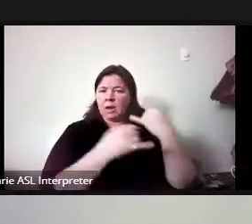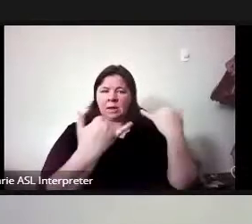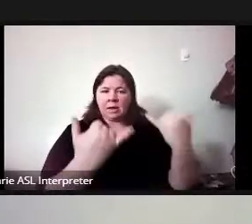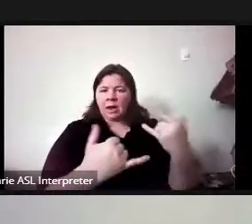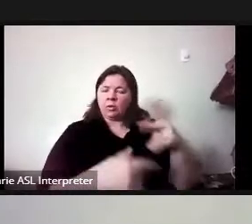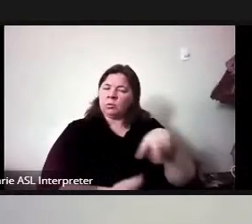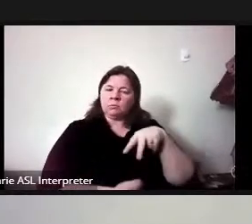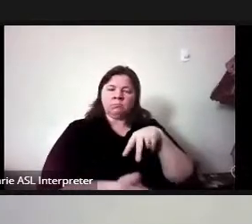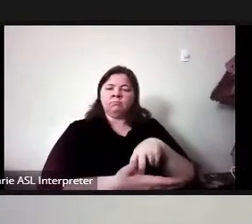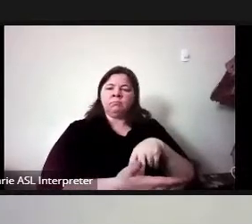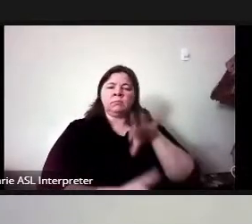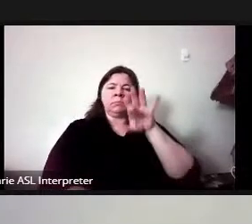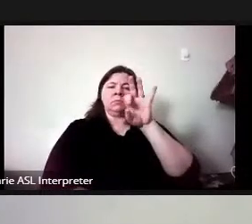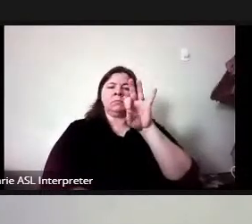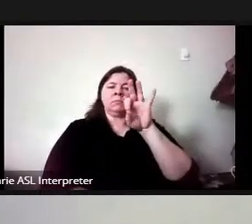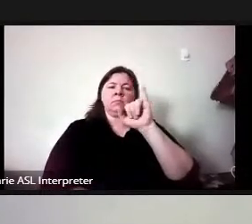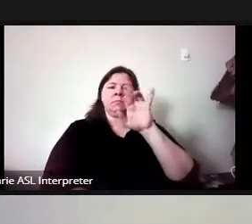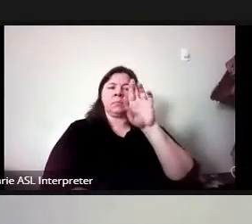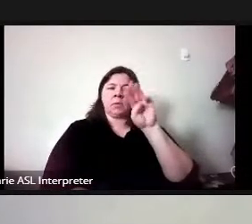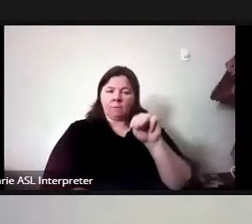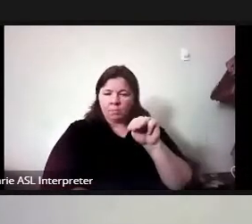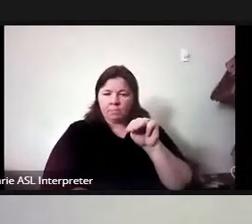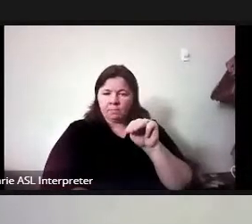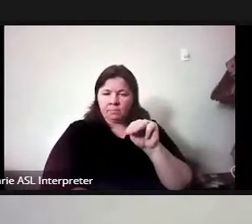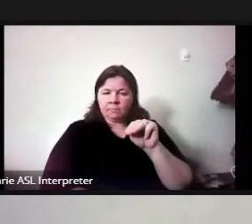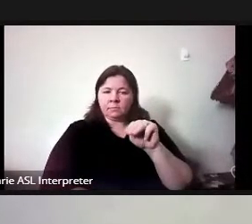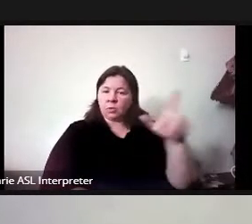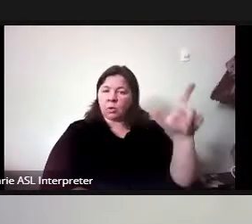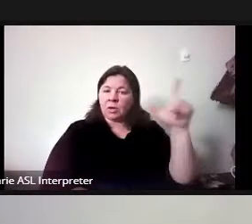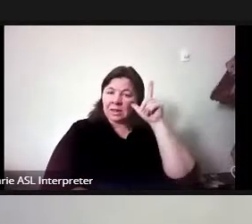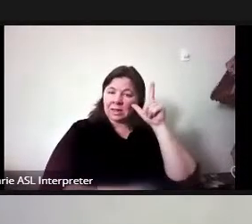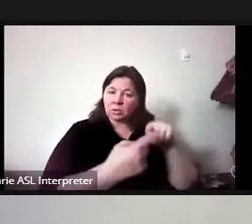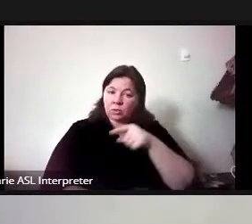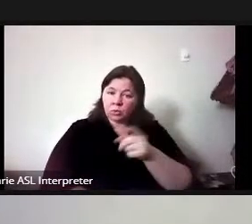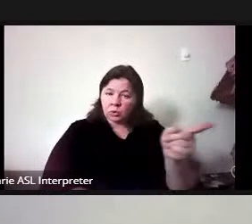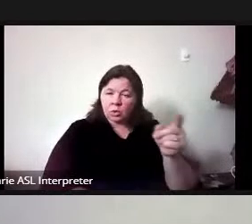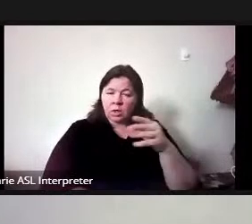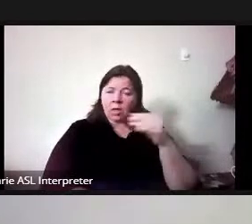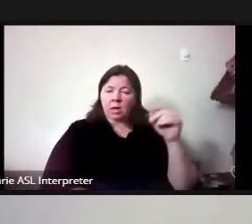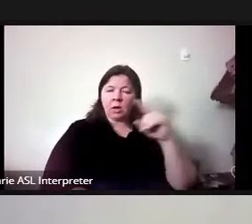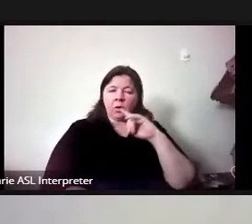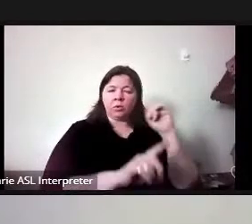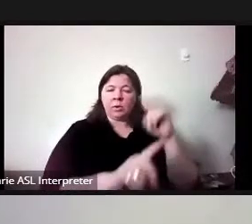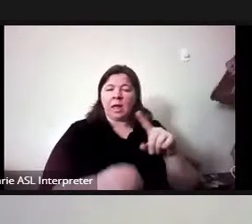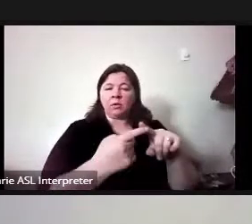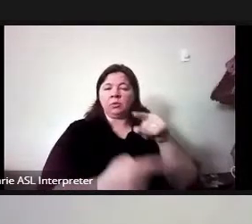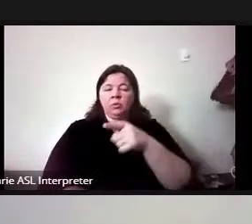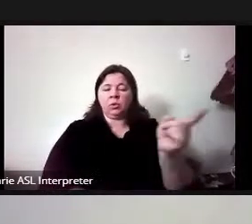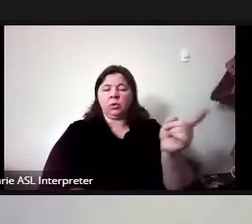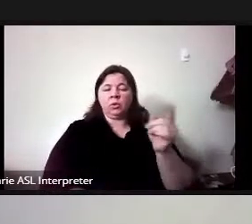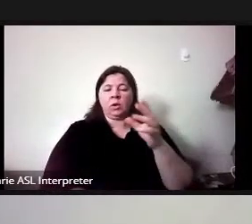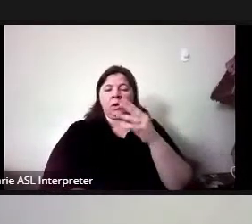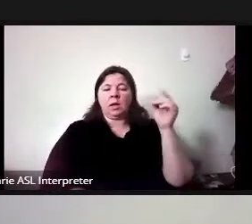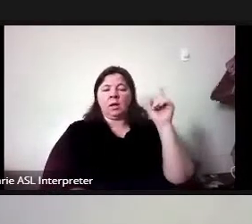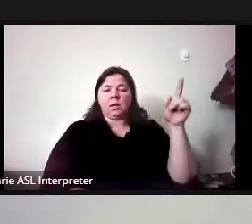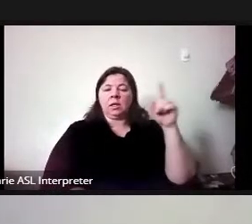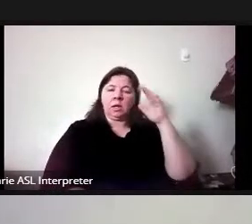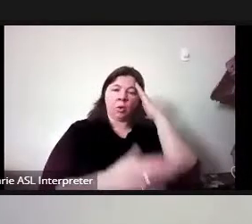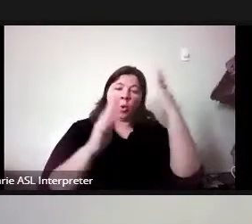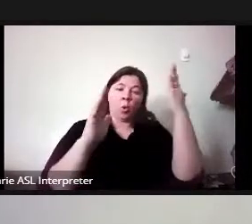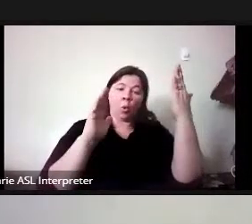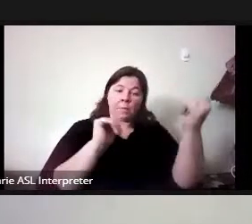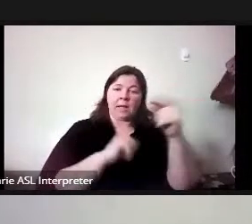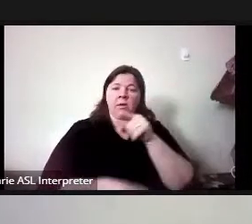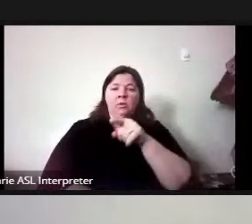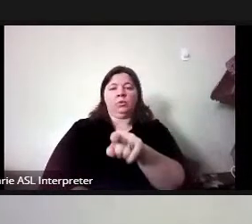standing firm onto that, and that is a great thing. So he listen you, he then react to you, and even he obey you, okay. That